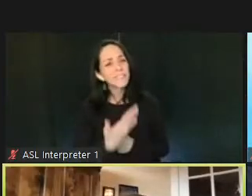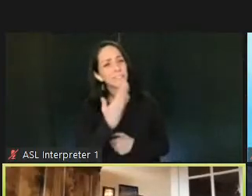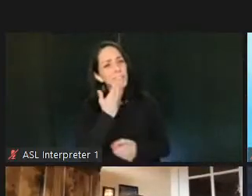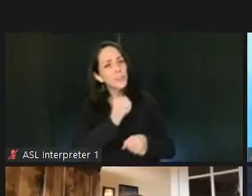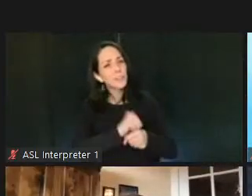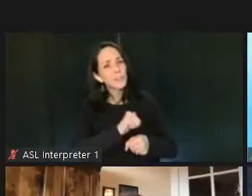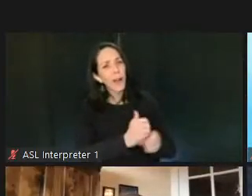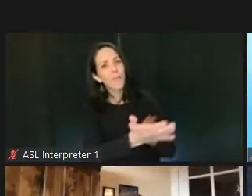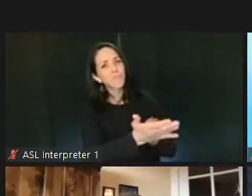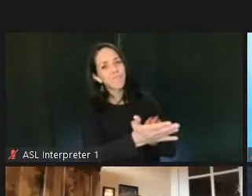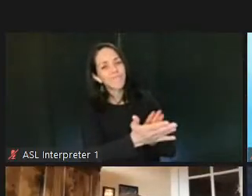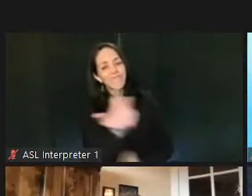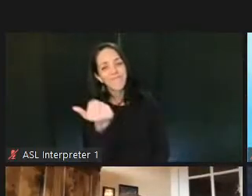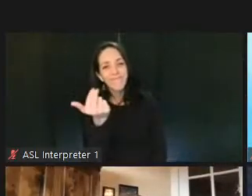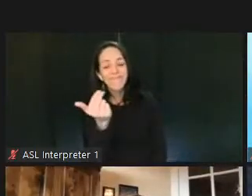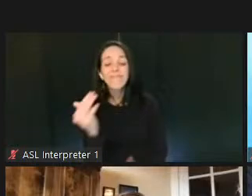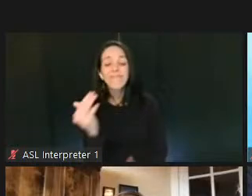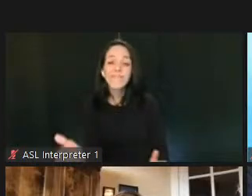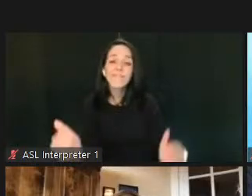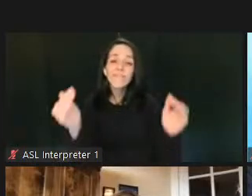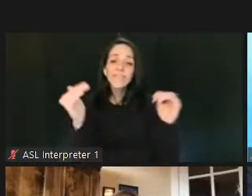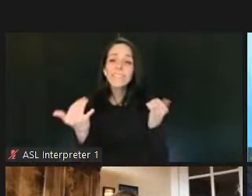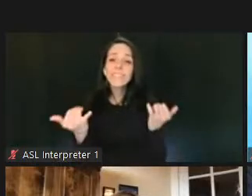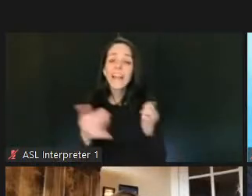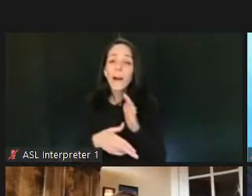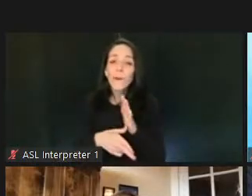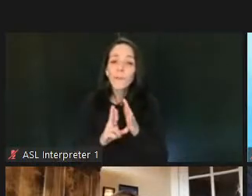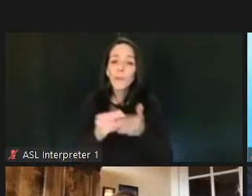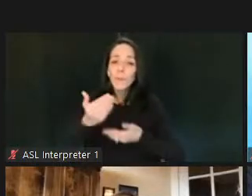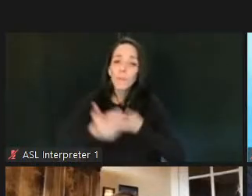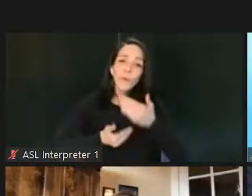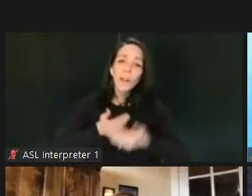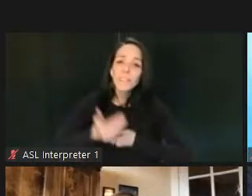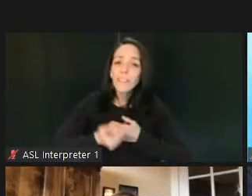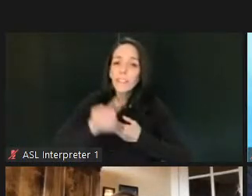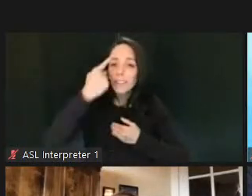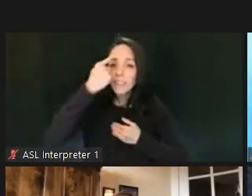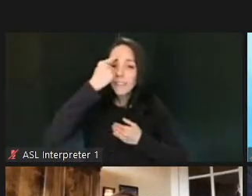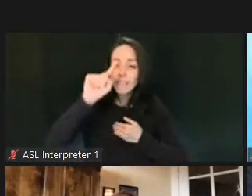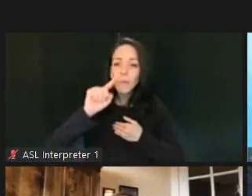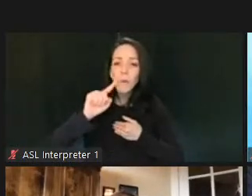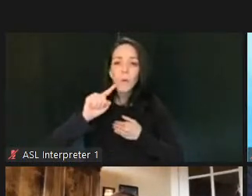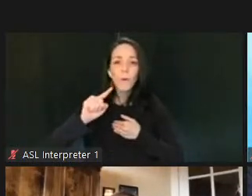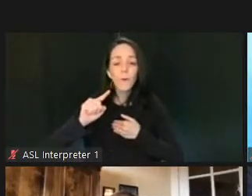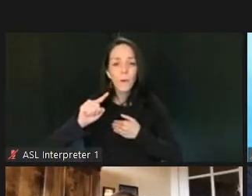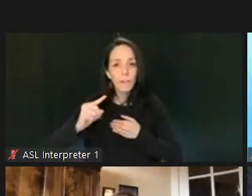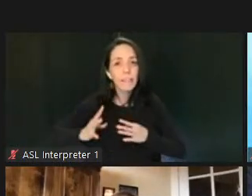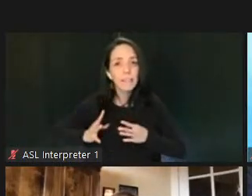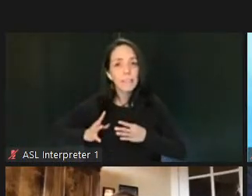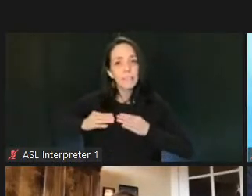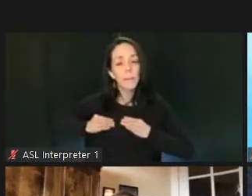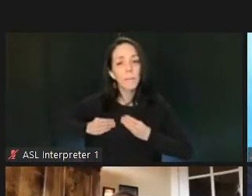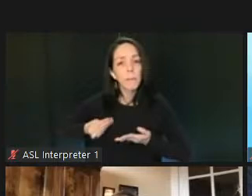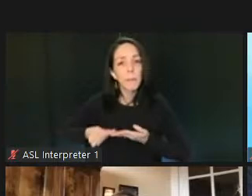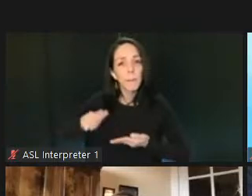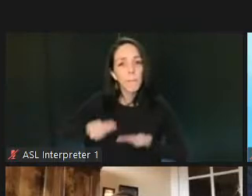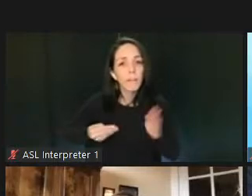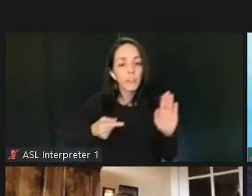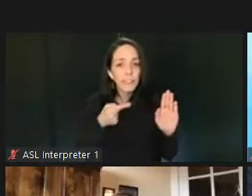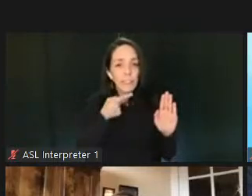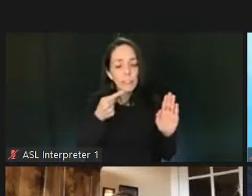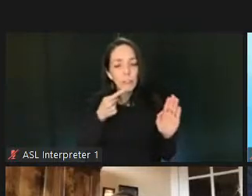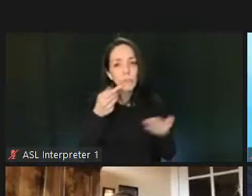at this time, we'd like to go through the process of adopting the budget hearing